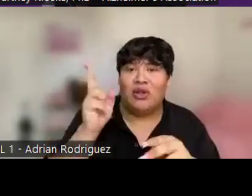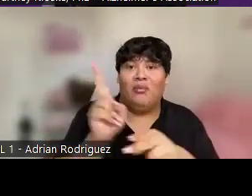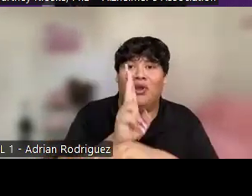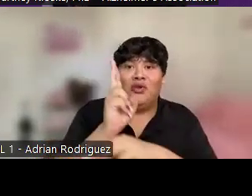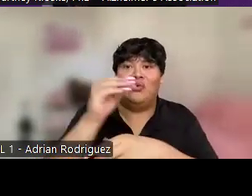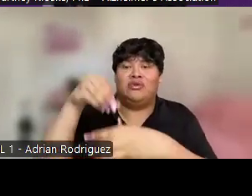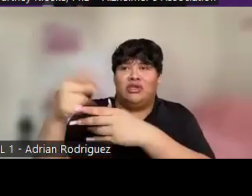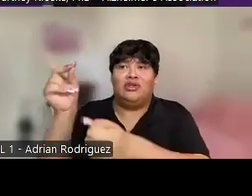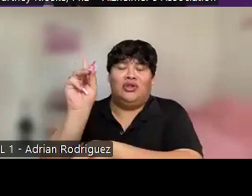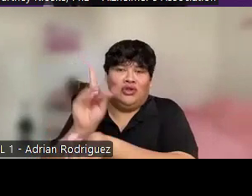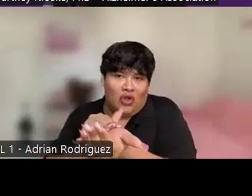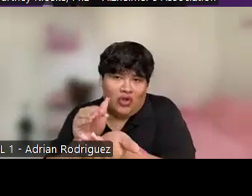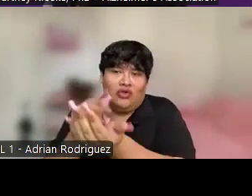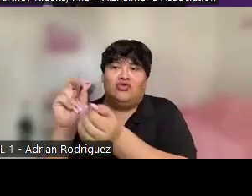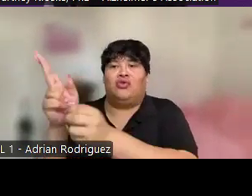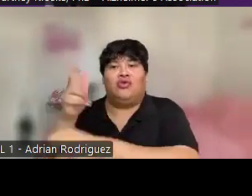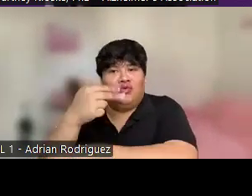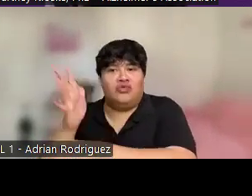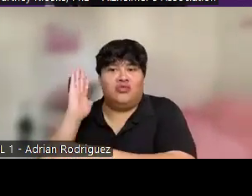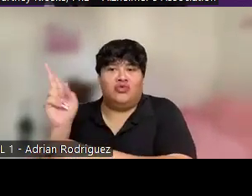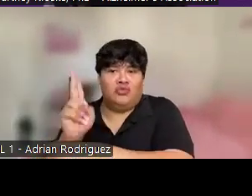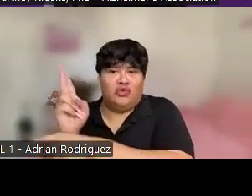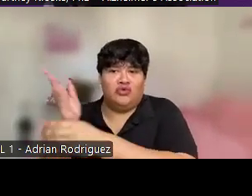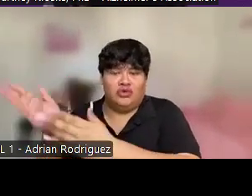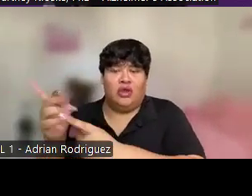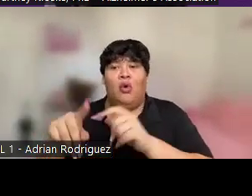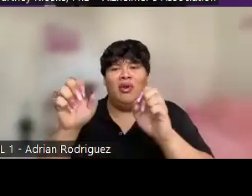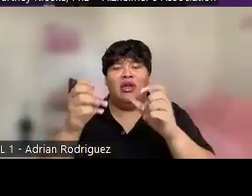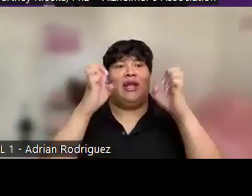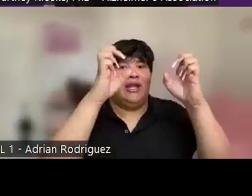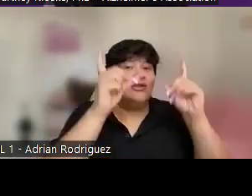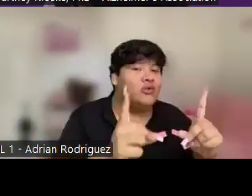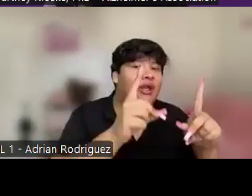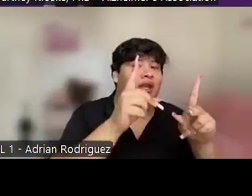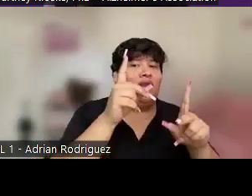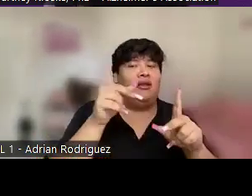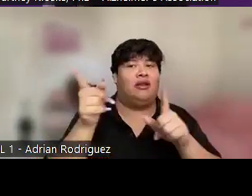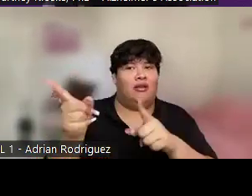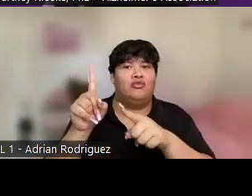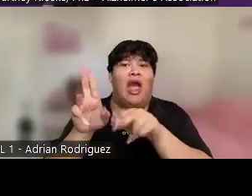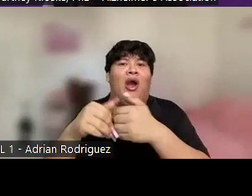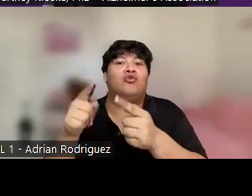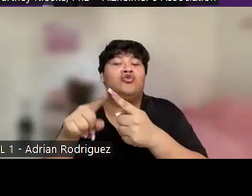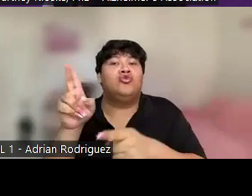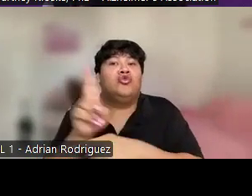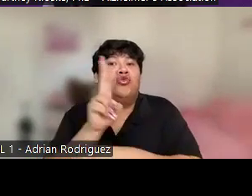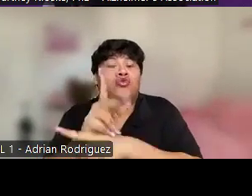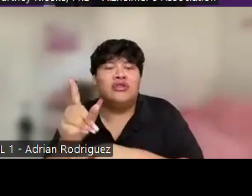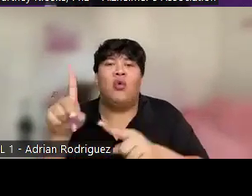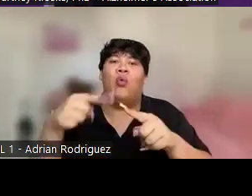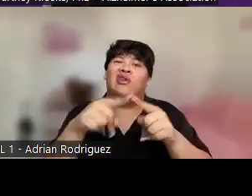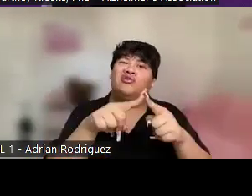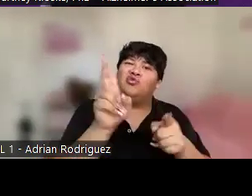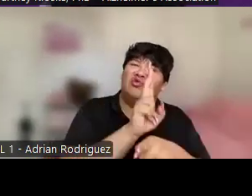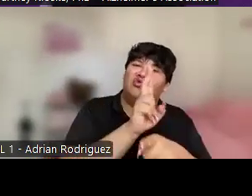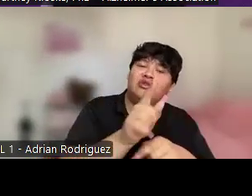but we also need to be informing and educating clinicians on how to use these tests, when to use these tests, and